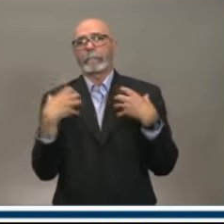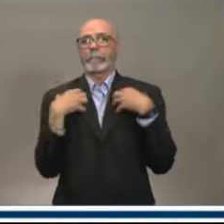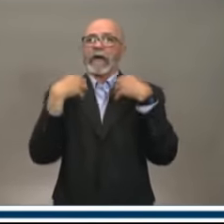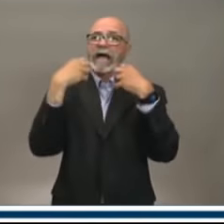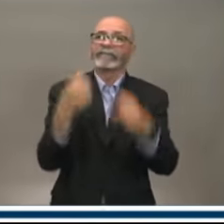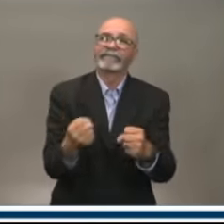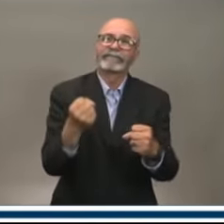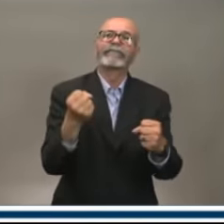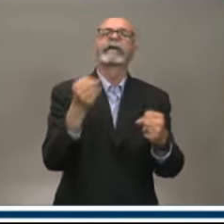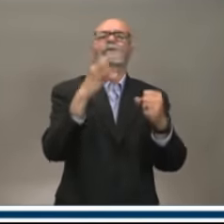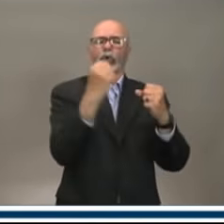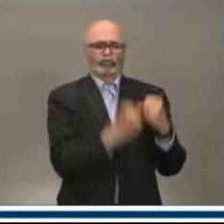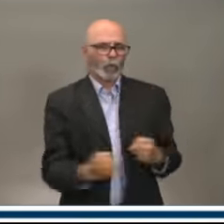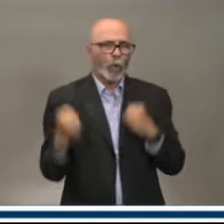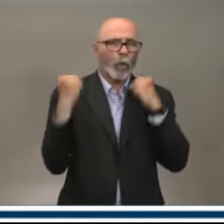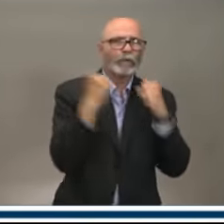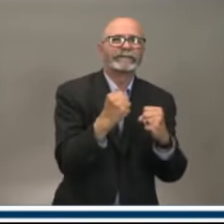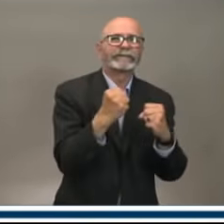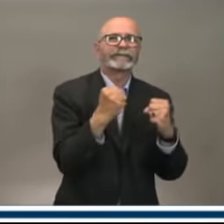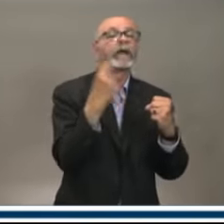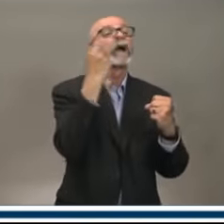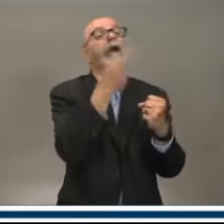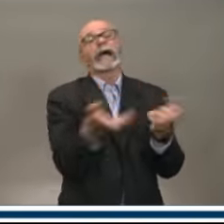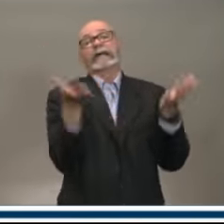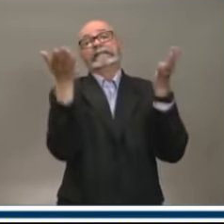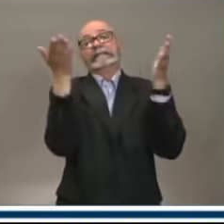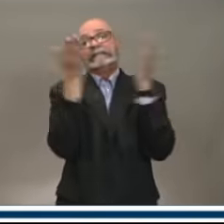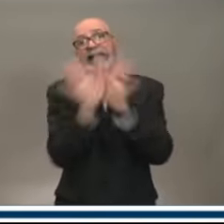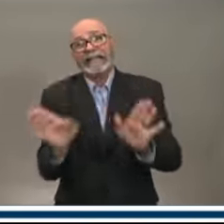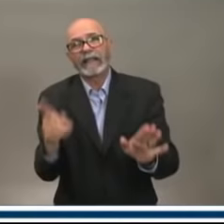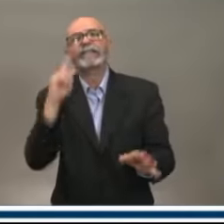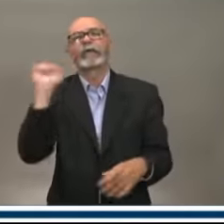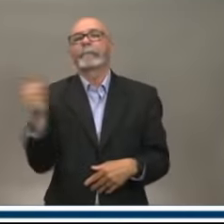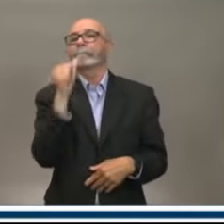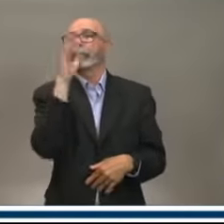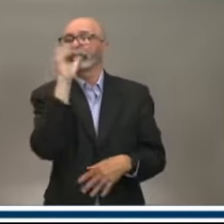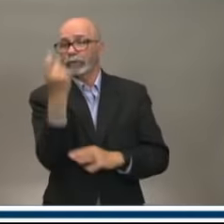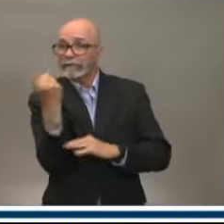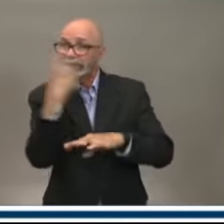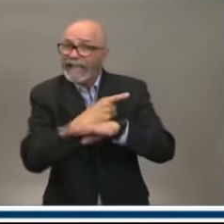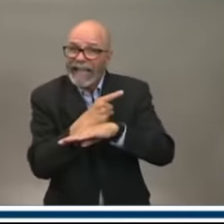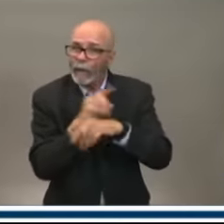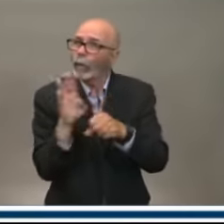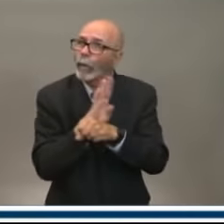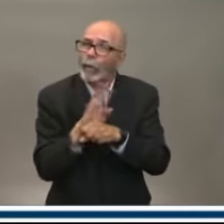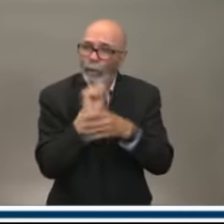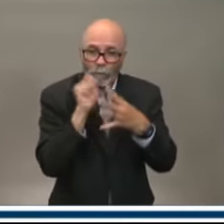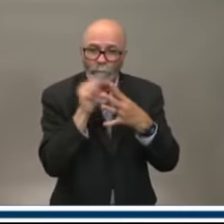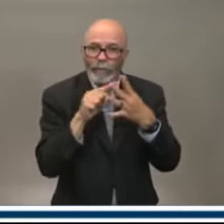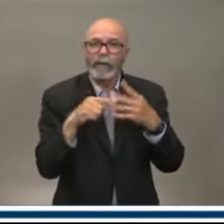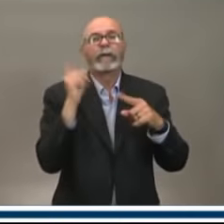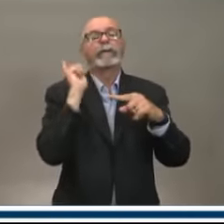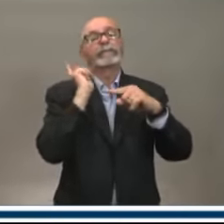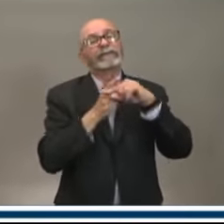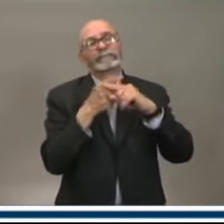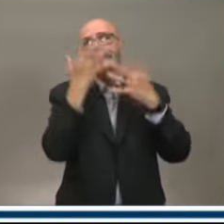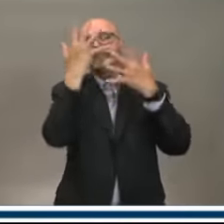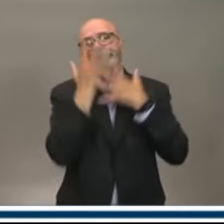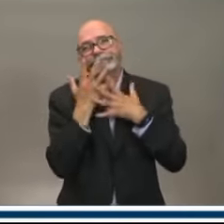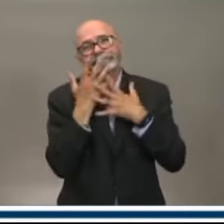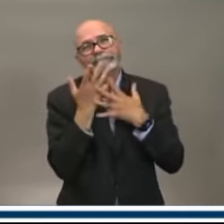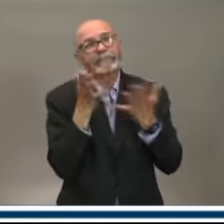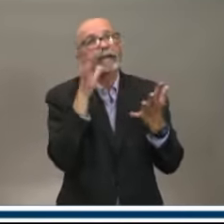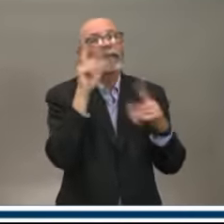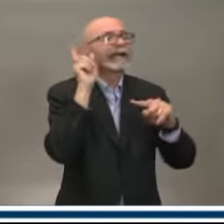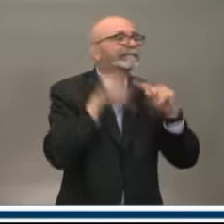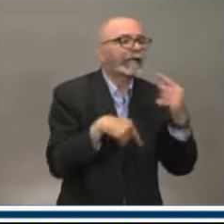Day and all those who fill the role of mother. Sadly, because of COVID, we can't hug our moms this